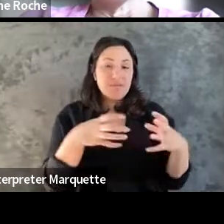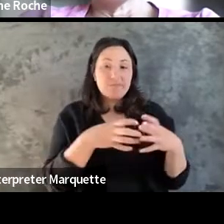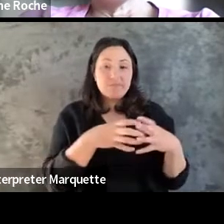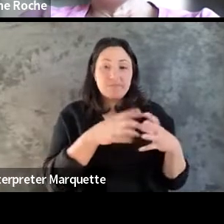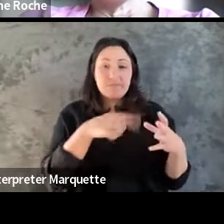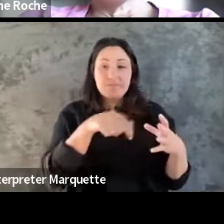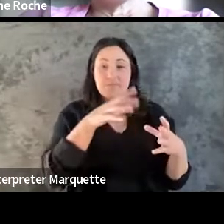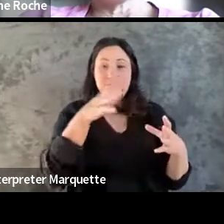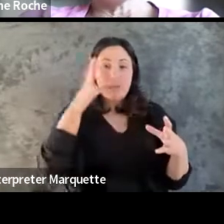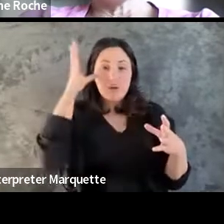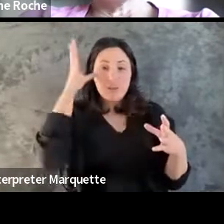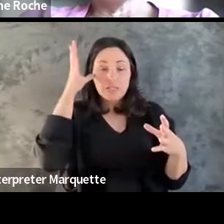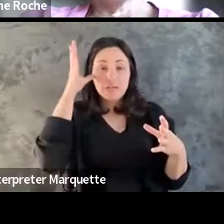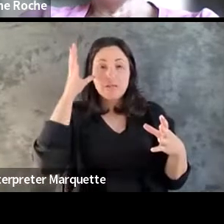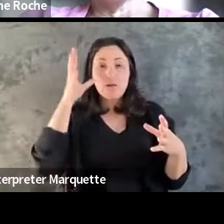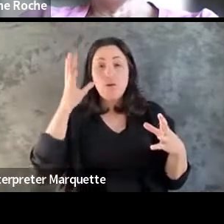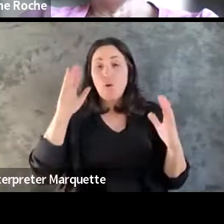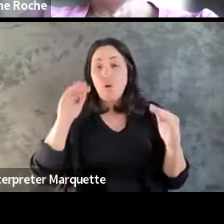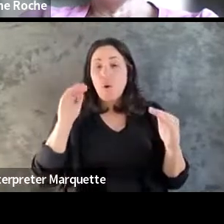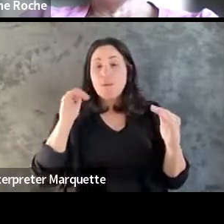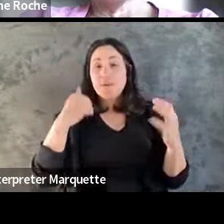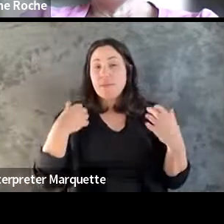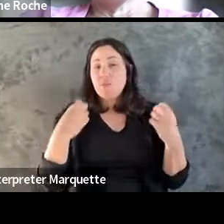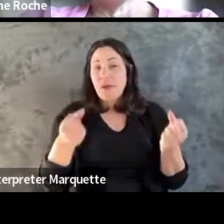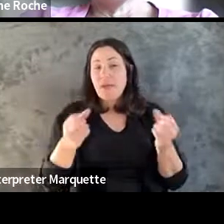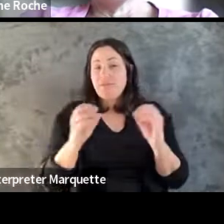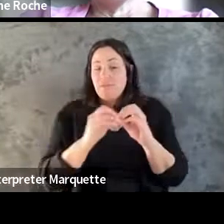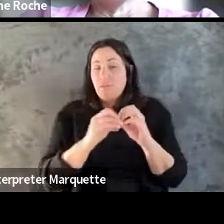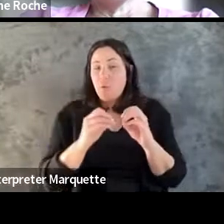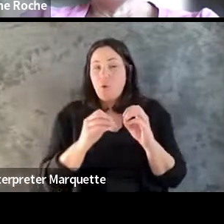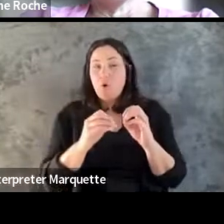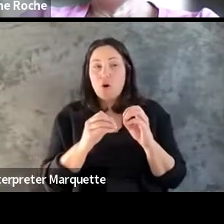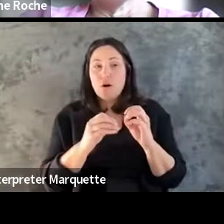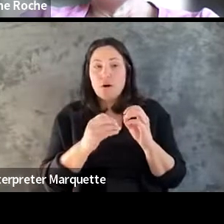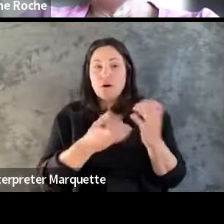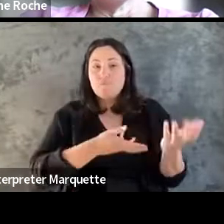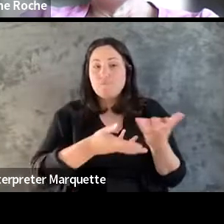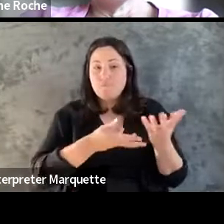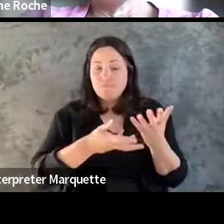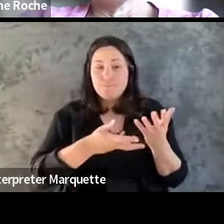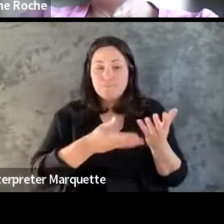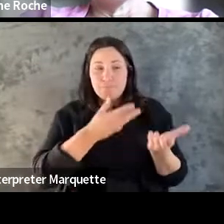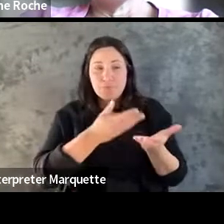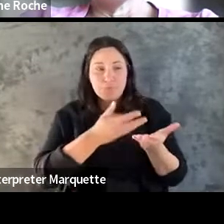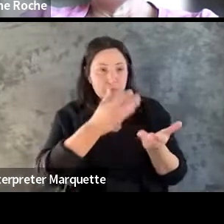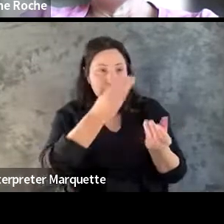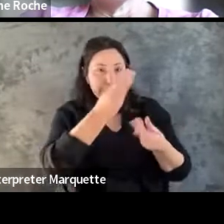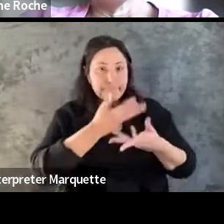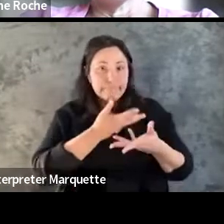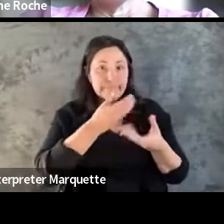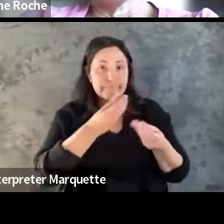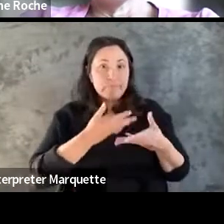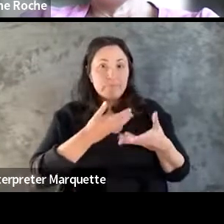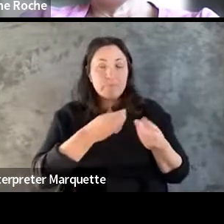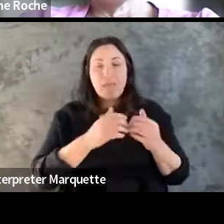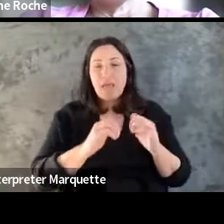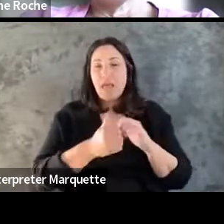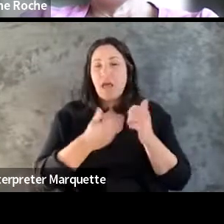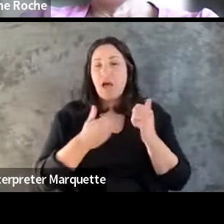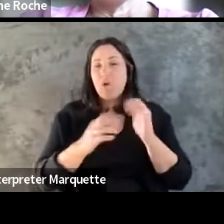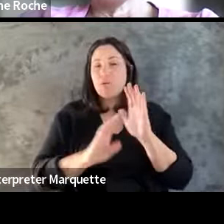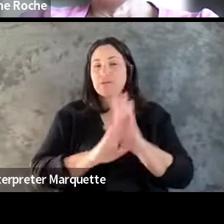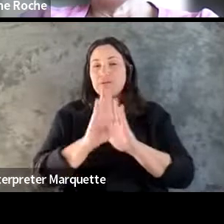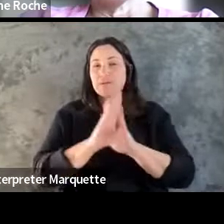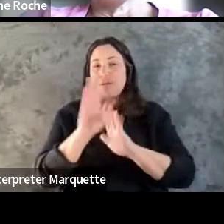hope that parents would be brave enough that we could have more direct conversations and to see how we can be able to continue to